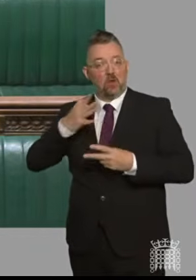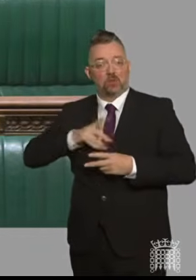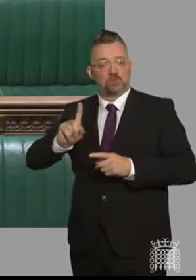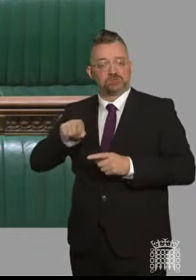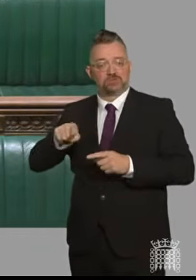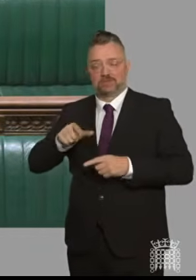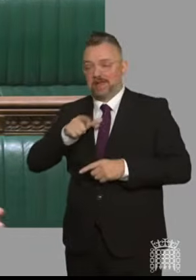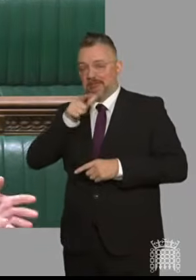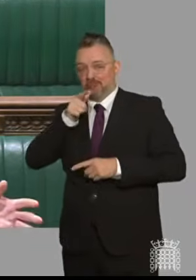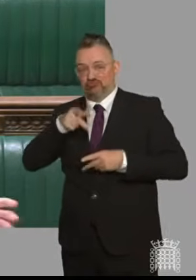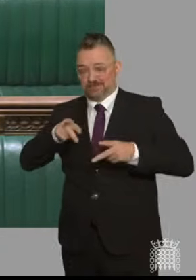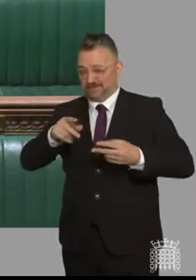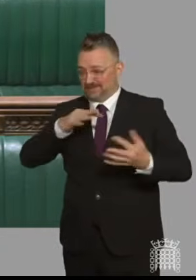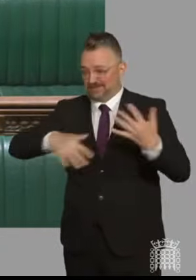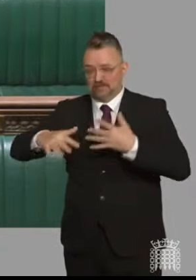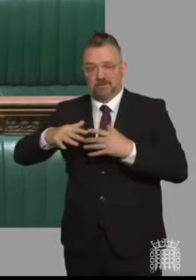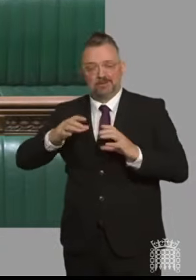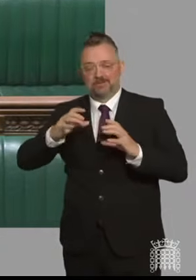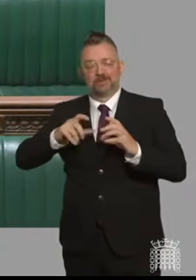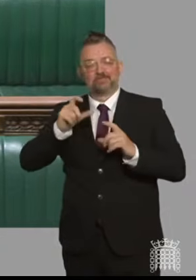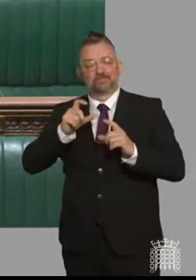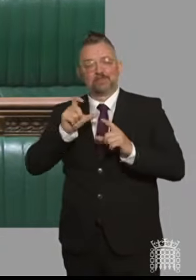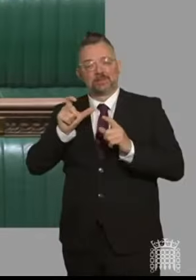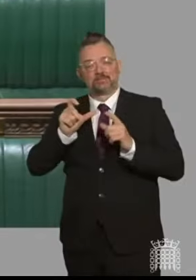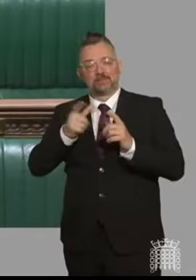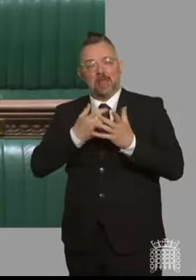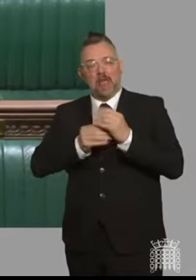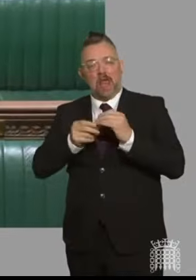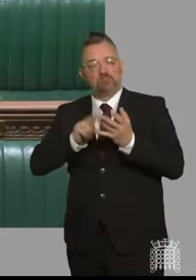2035. This government has already